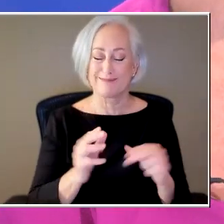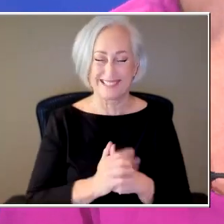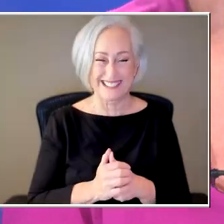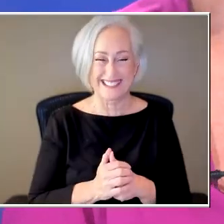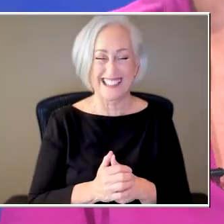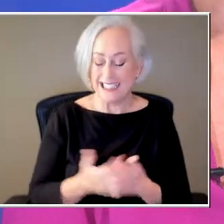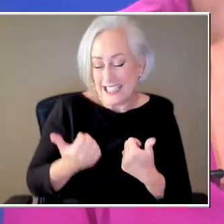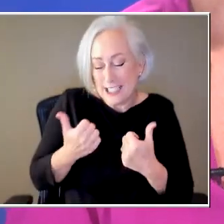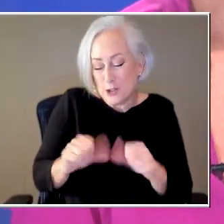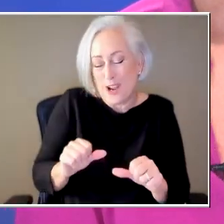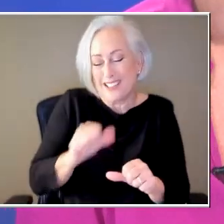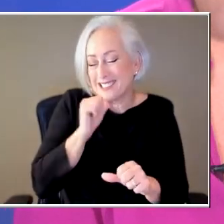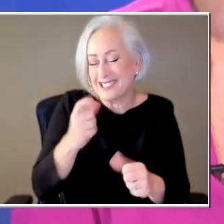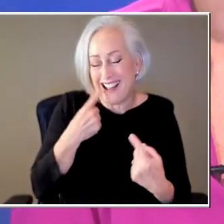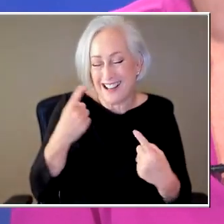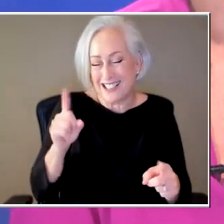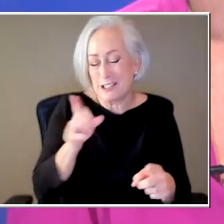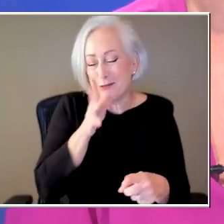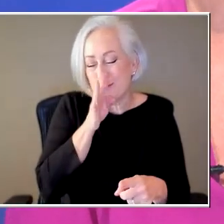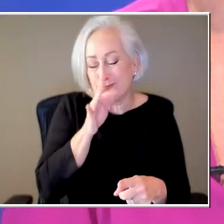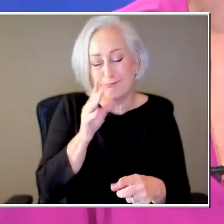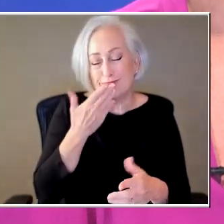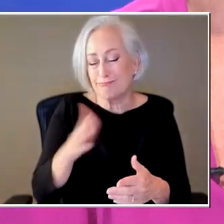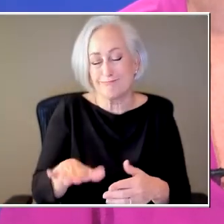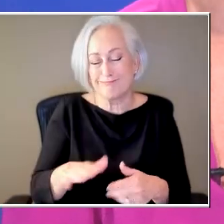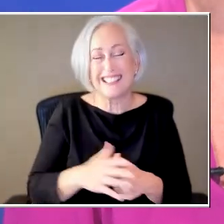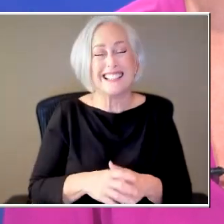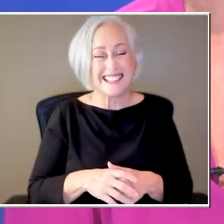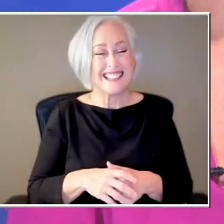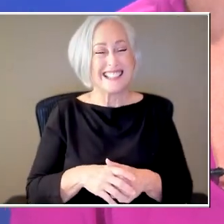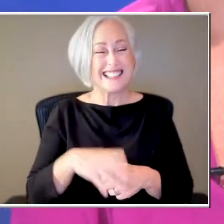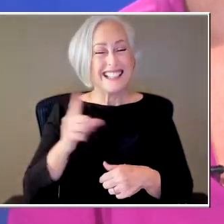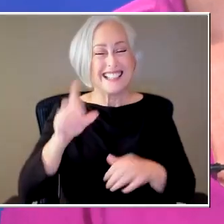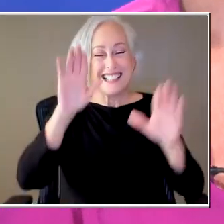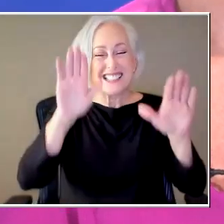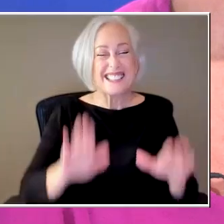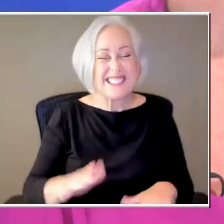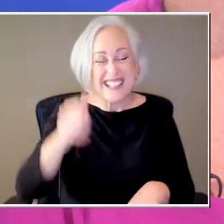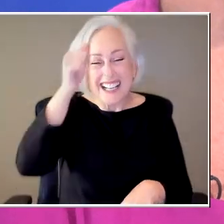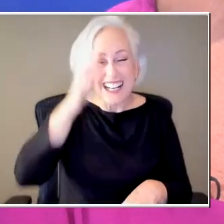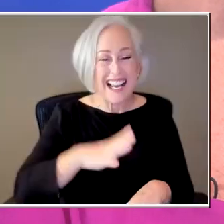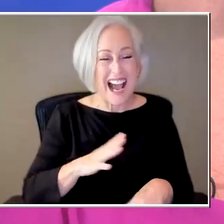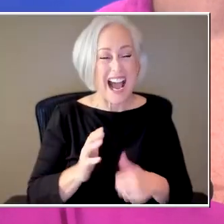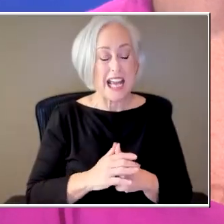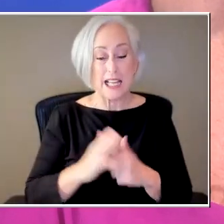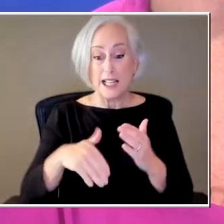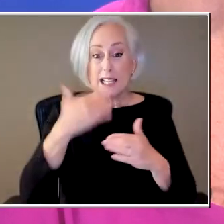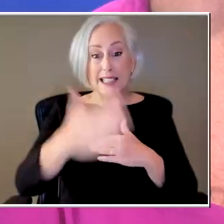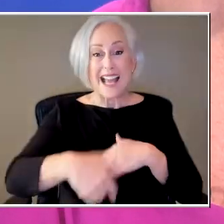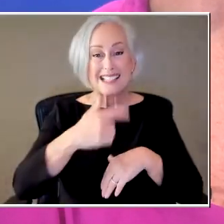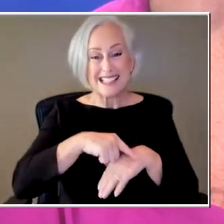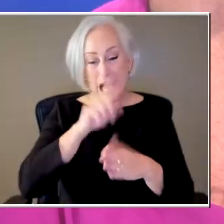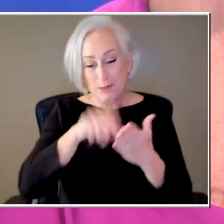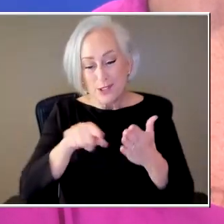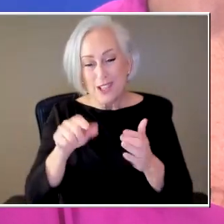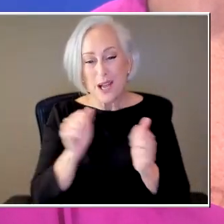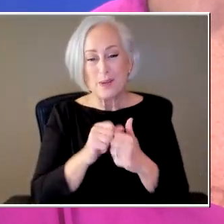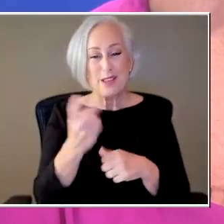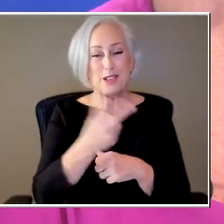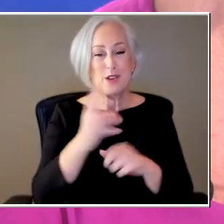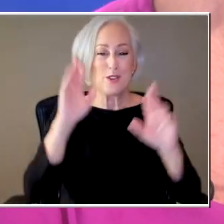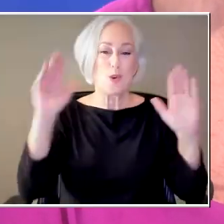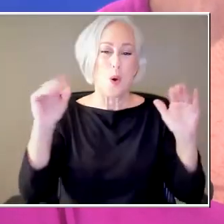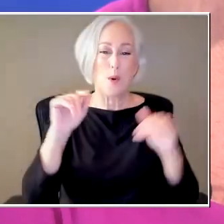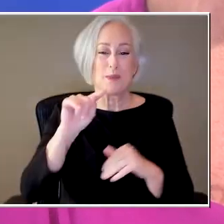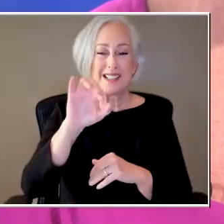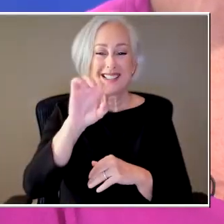just not very successful. Well, he's a great guy. He's a great guy. And next time we check in on you guys, we hope to have him join us as well. I know